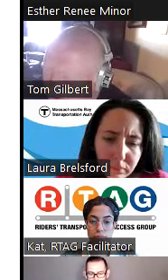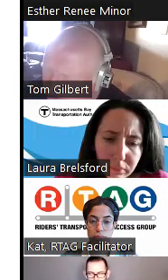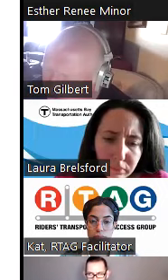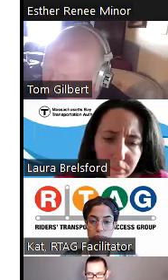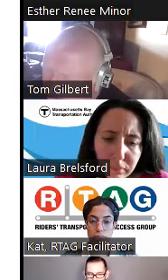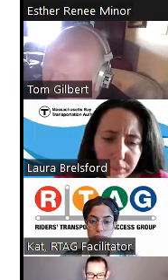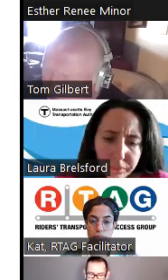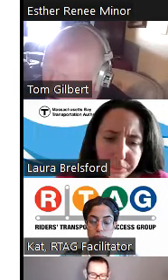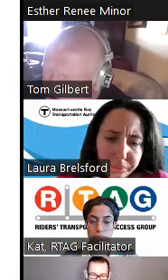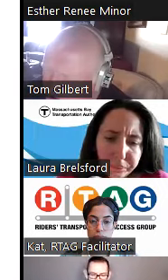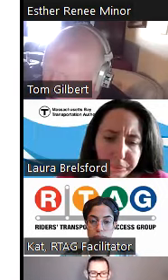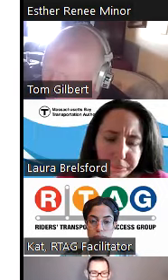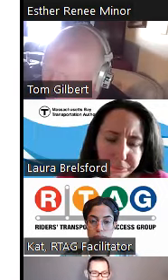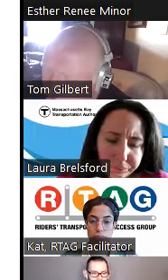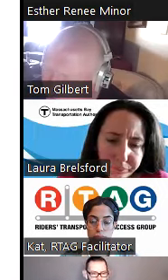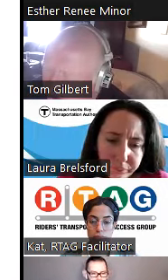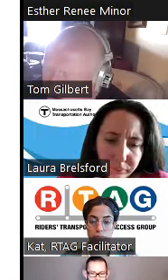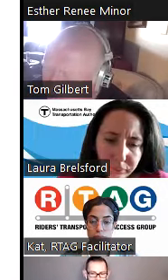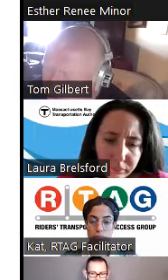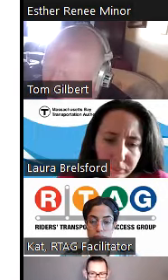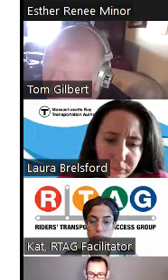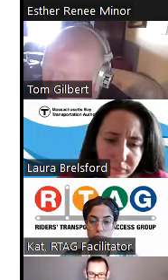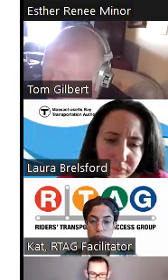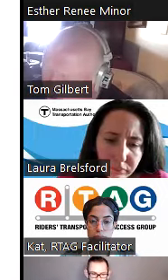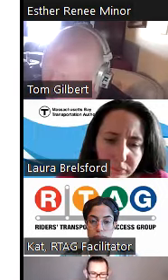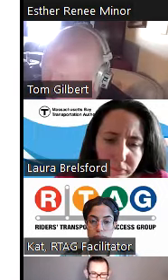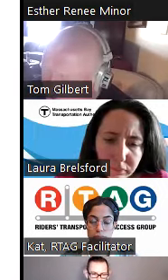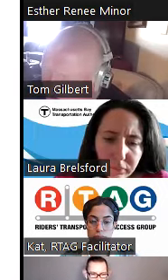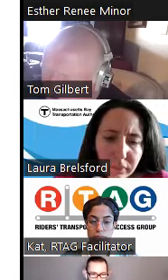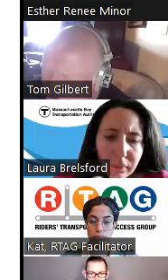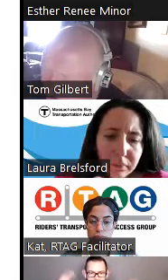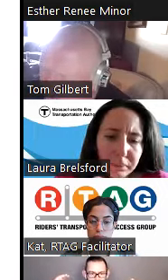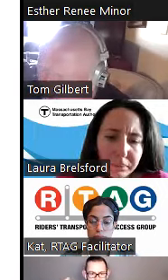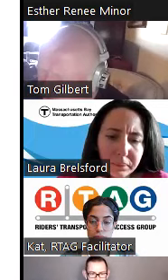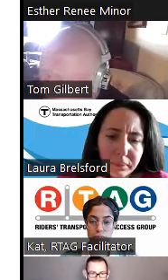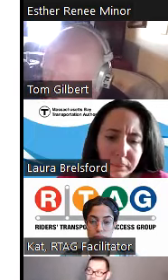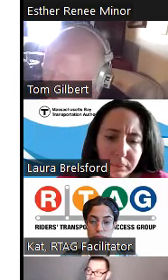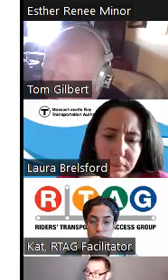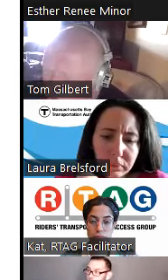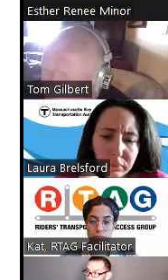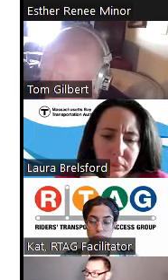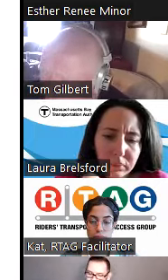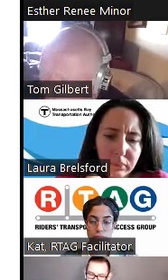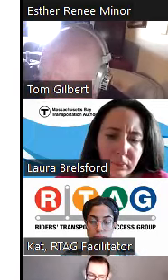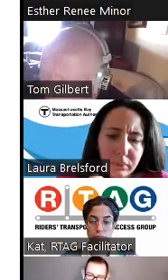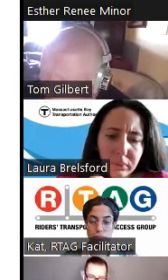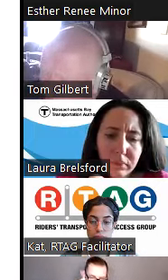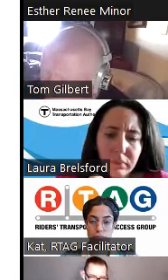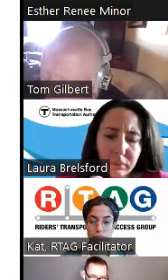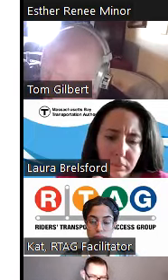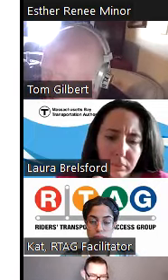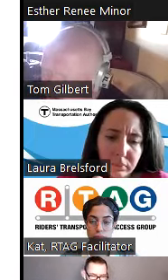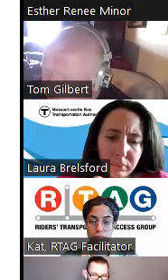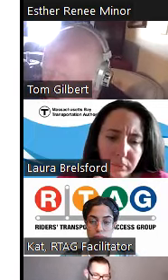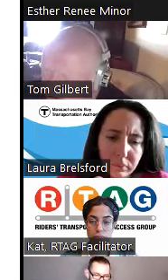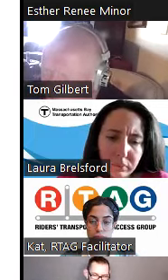of just removing that now boarding announcement and just sticking with the arrival, the